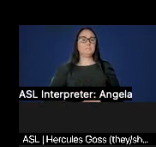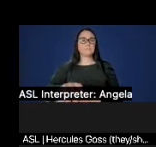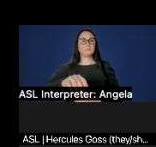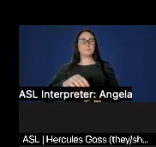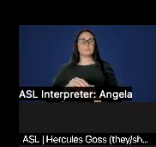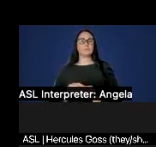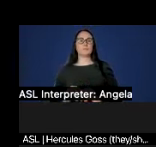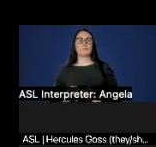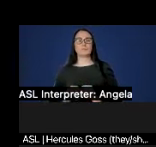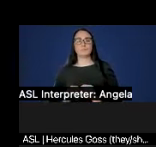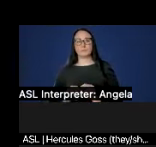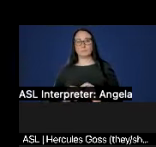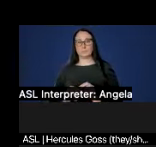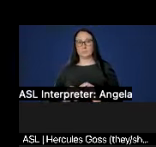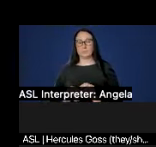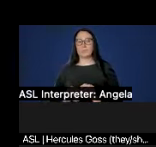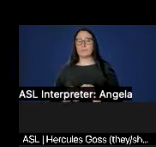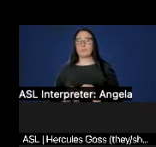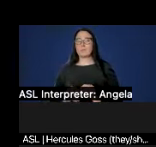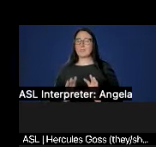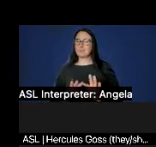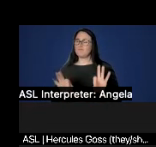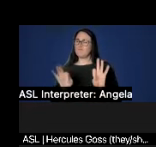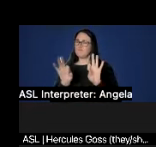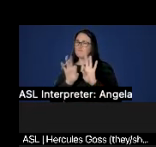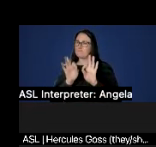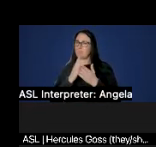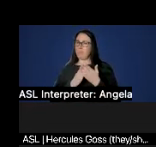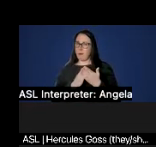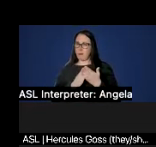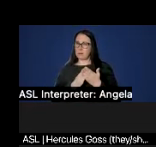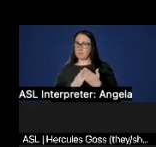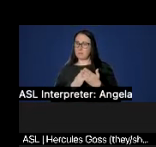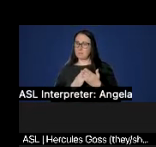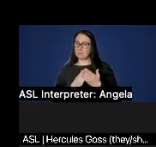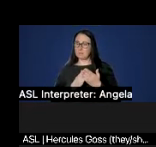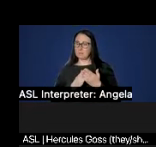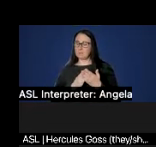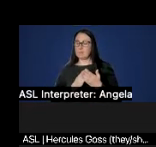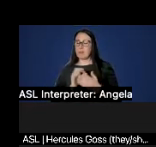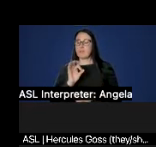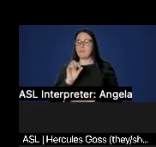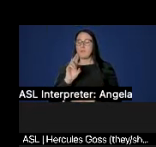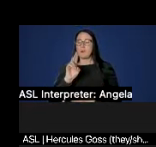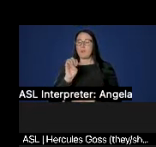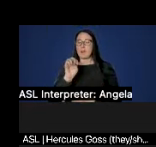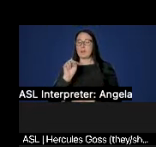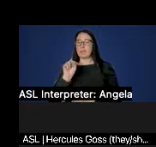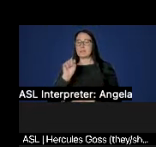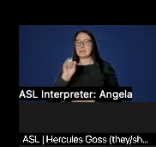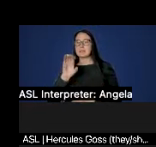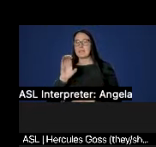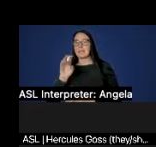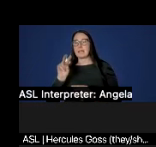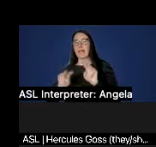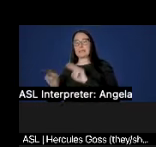All right. So an essential part of the forensic exam is informed consent. So what we